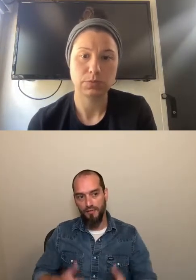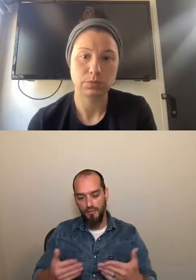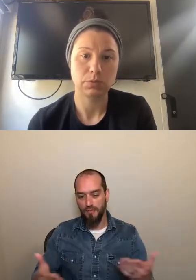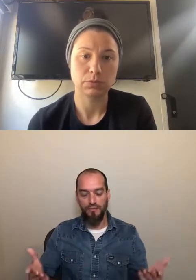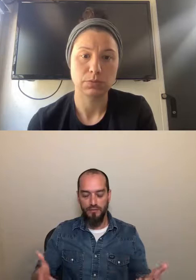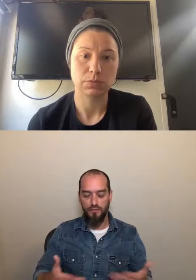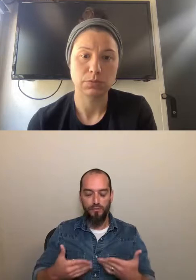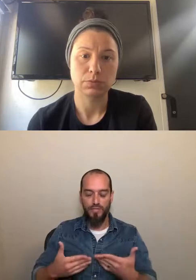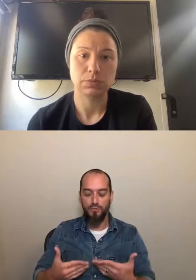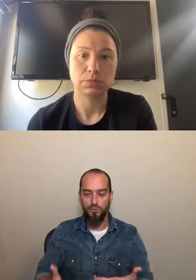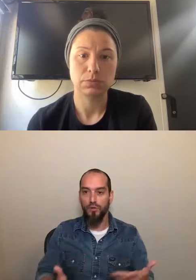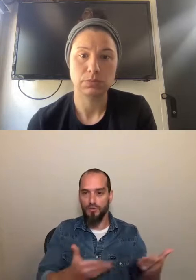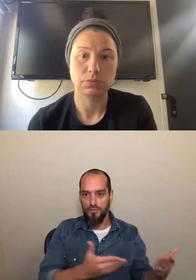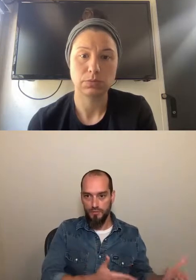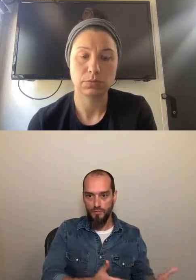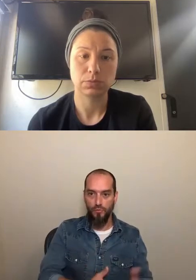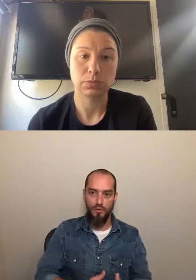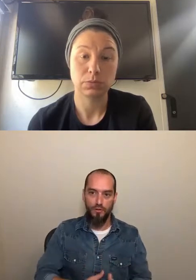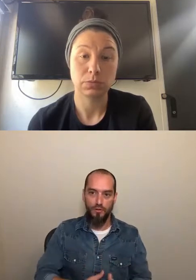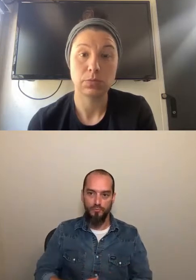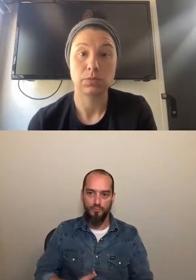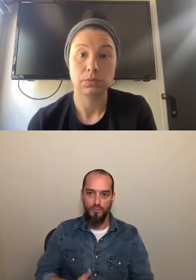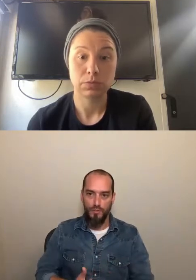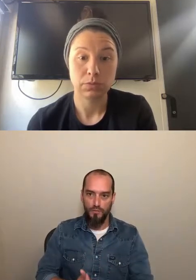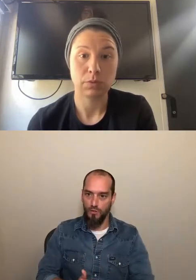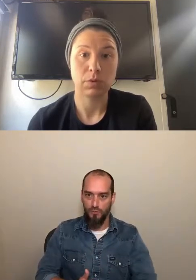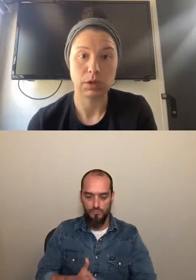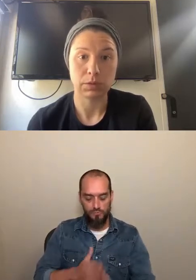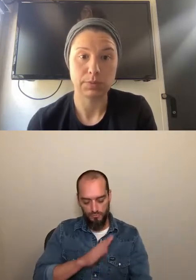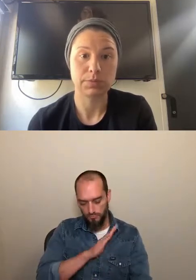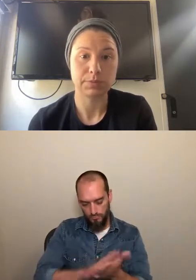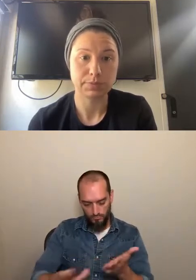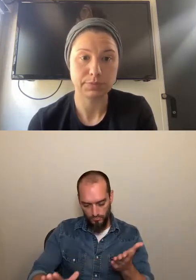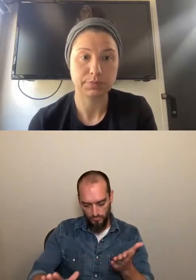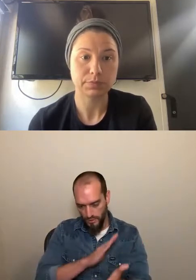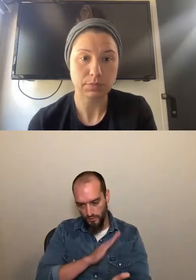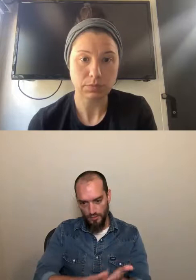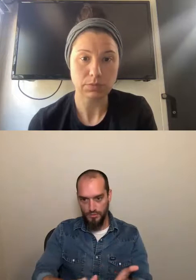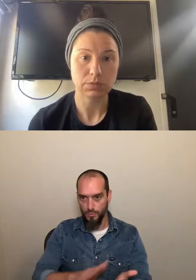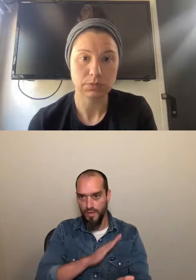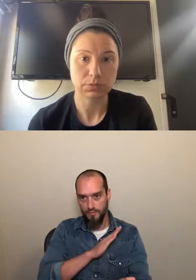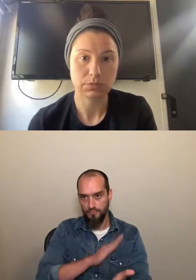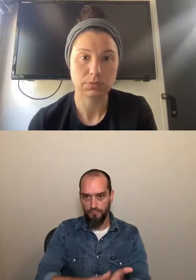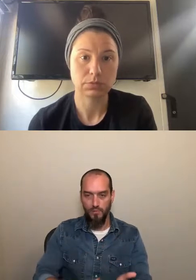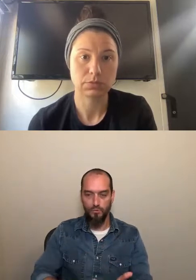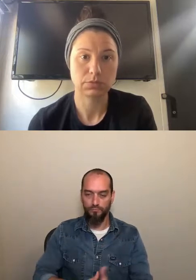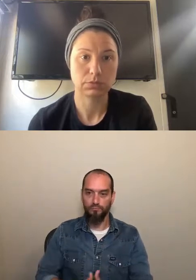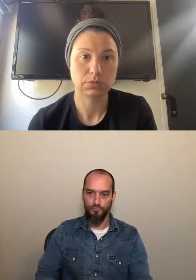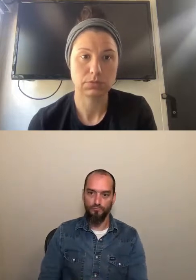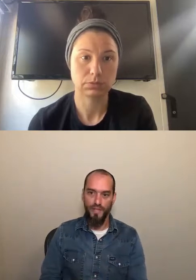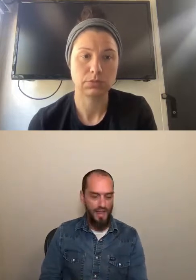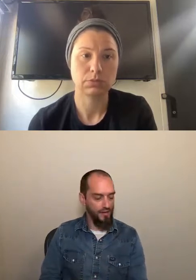proved analytically that the place was worse than before. So we cut our losses with that